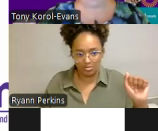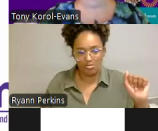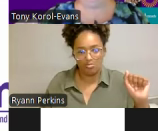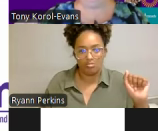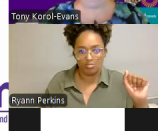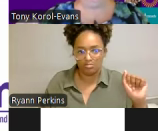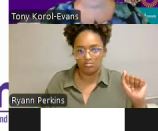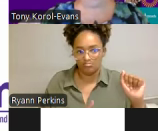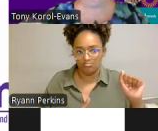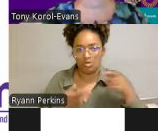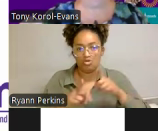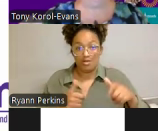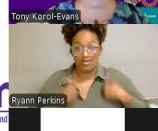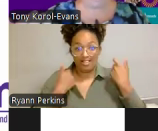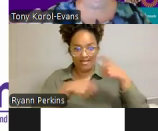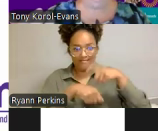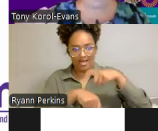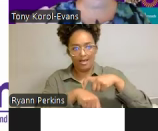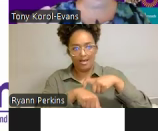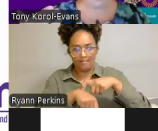in some of the reports, right?